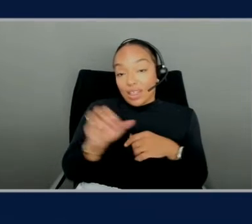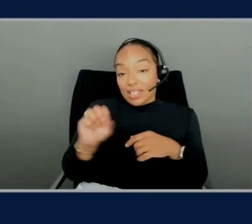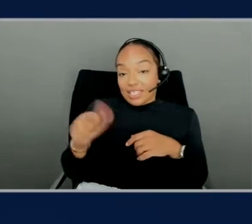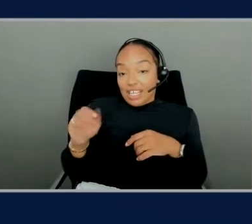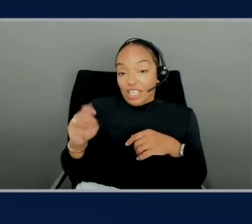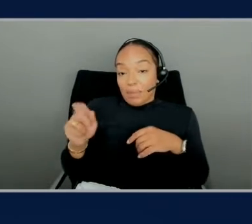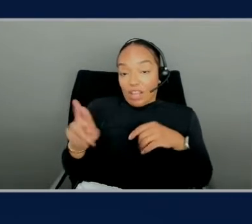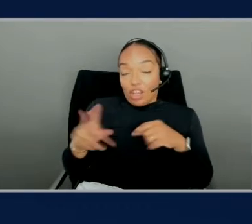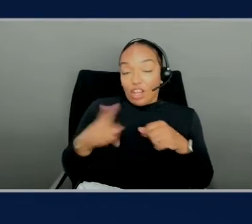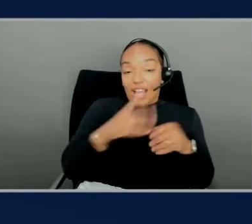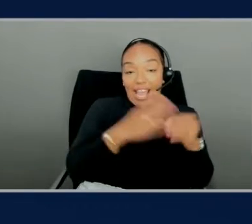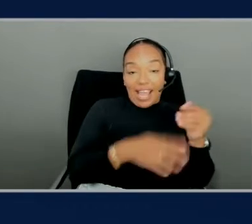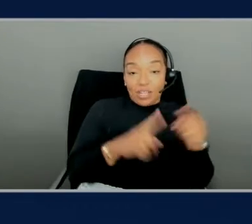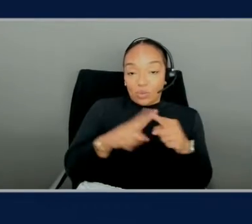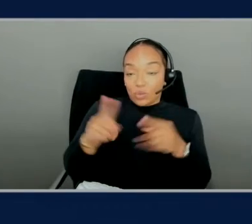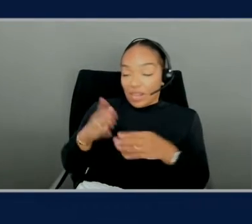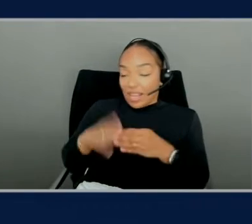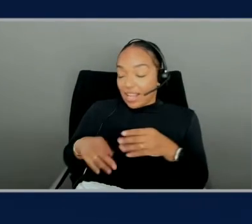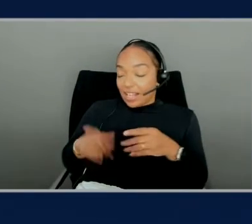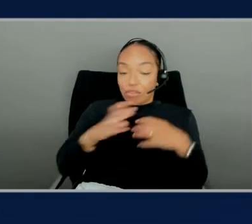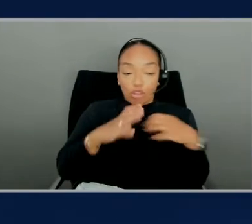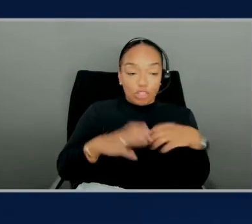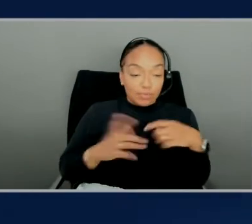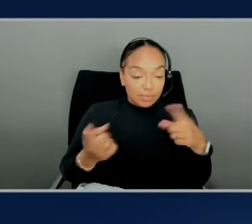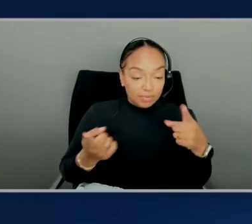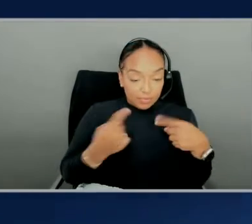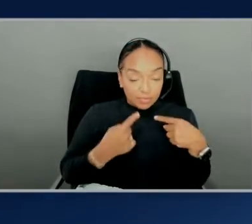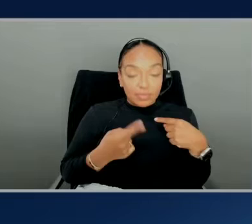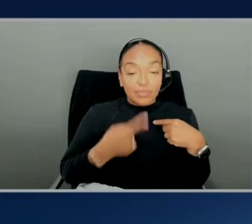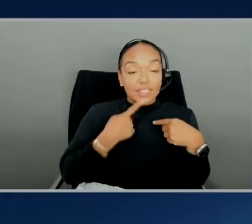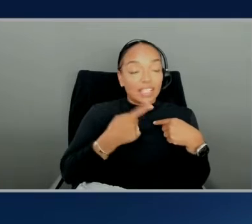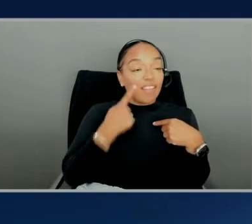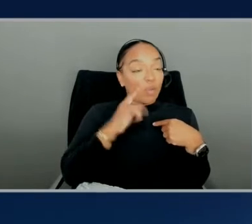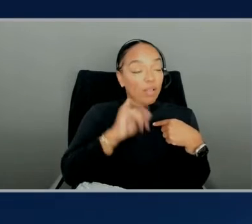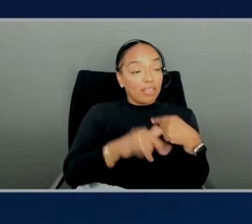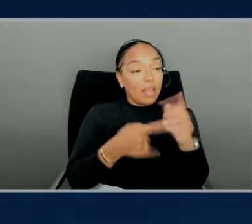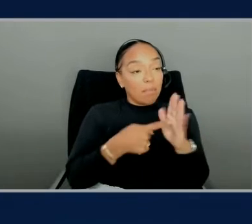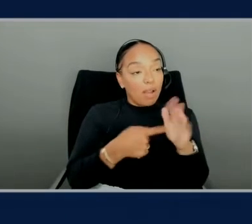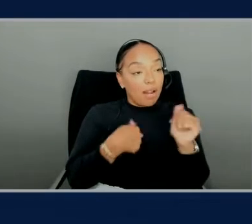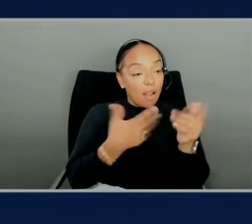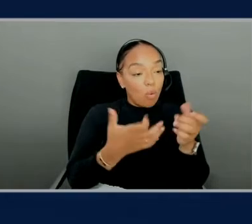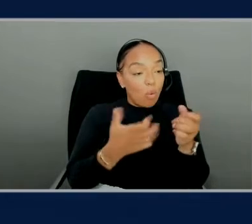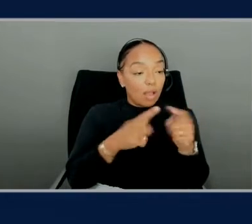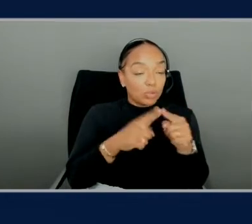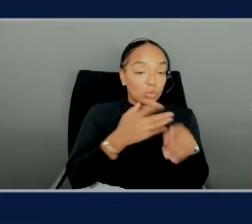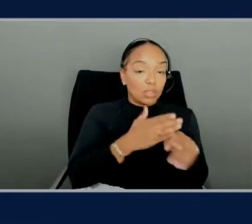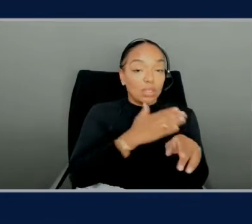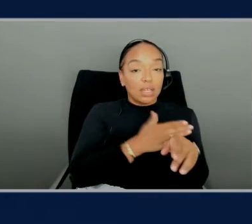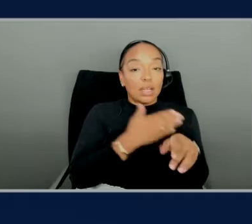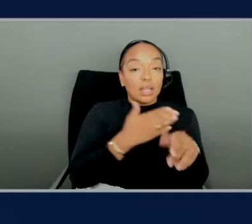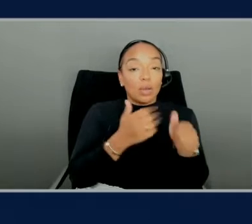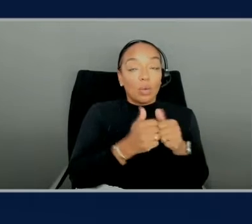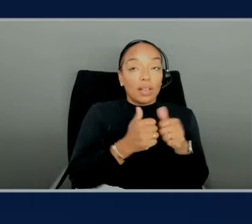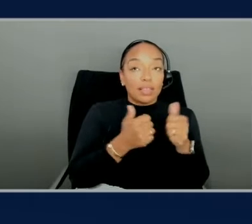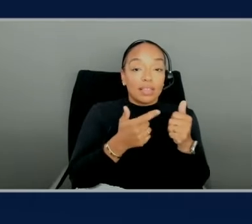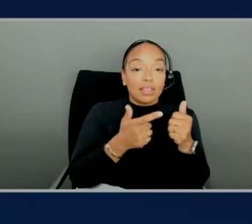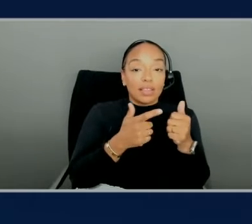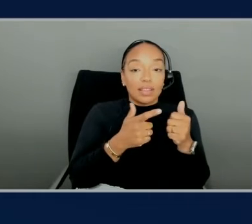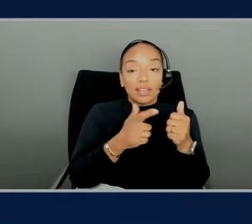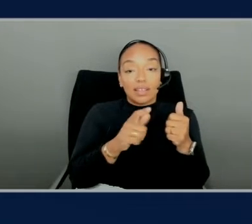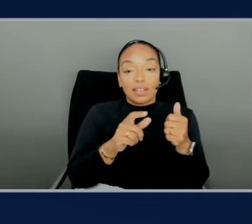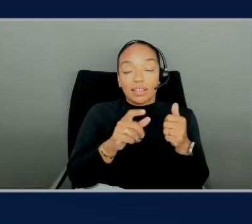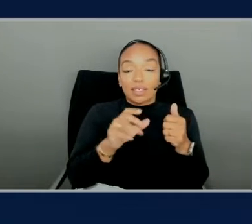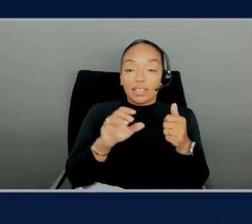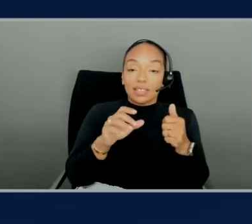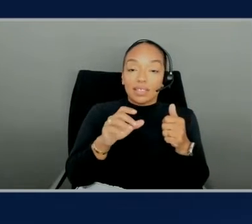toolkit wherein customers can come and say that, okay, for this particular model, I want to optimize it with speculative decoding, and they